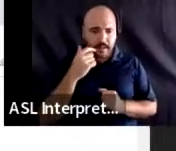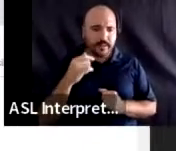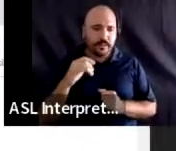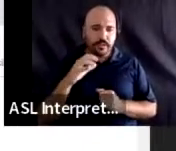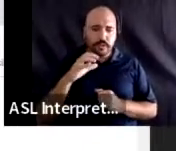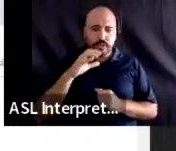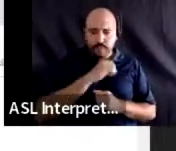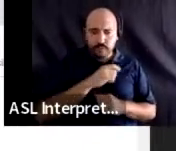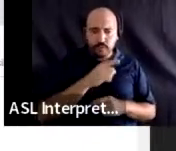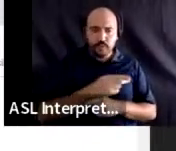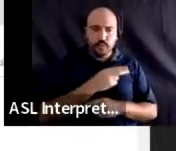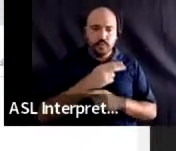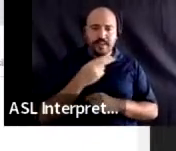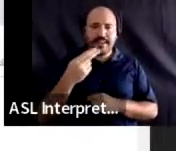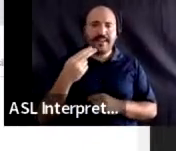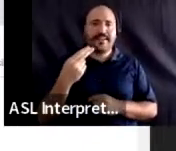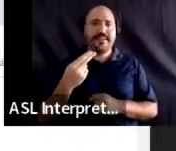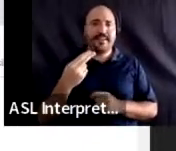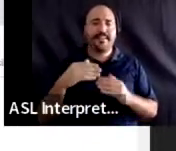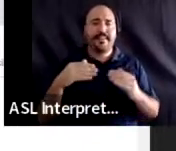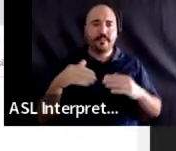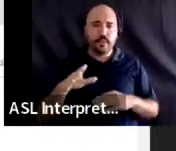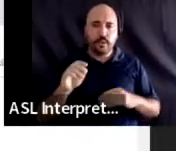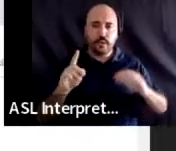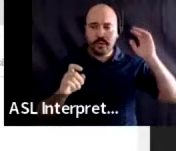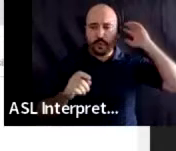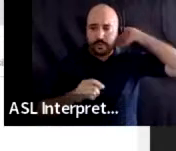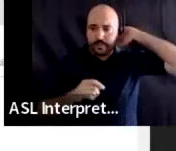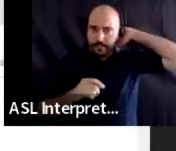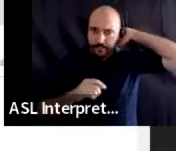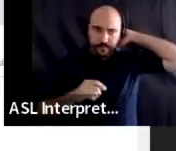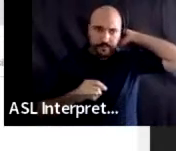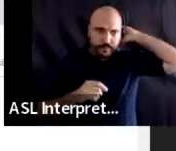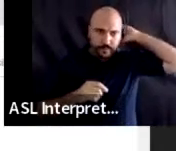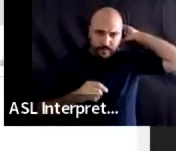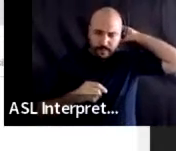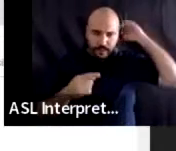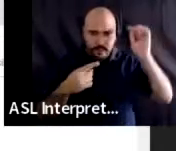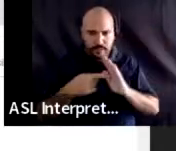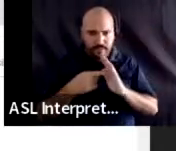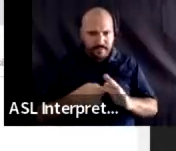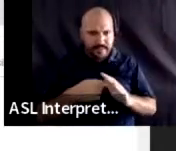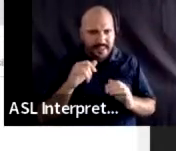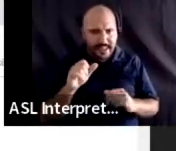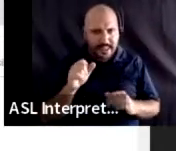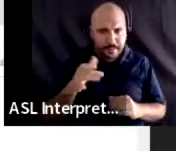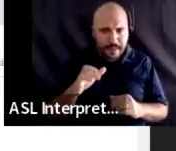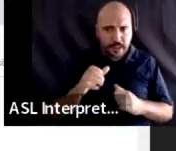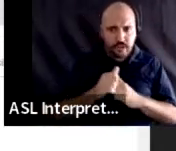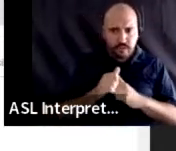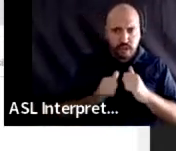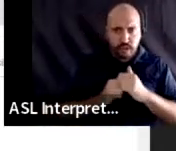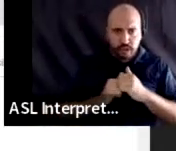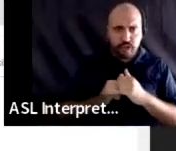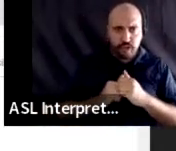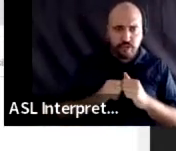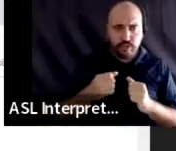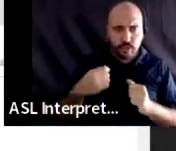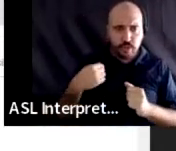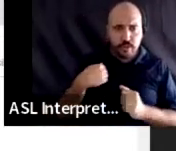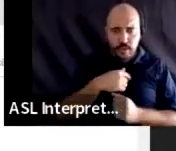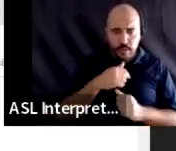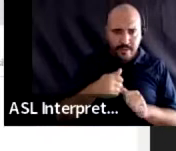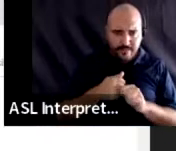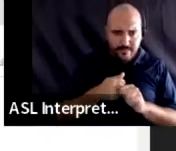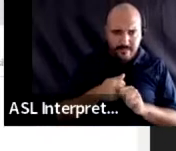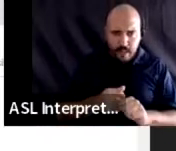that you're using the heading levels in your code to actually indicate a semantic structure, is that so that they can follow